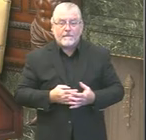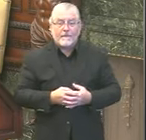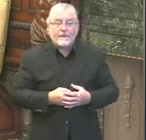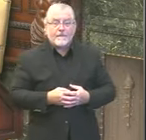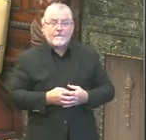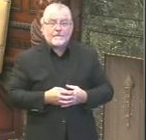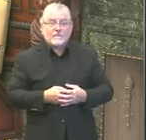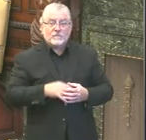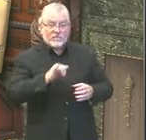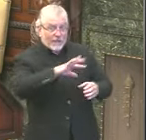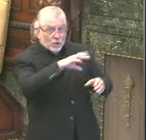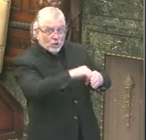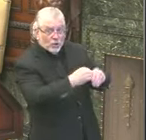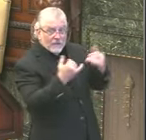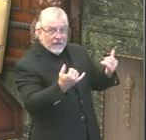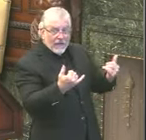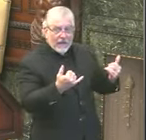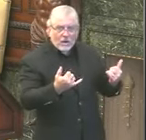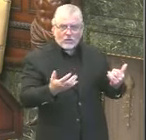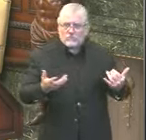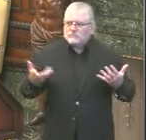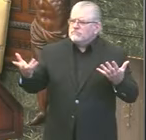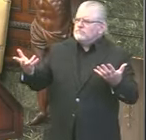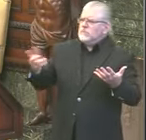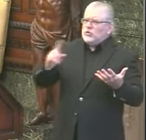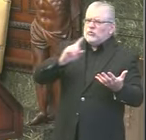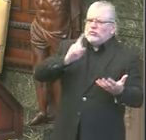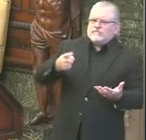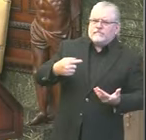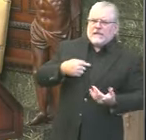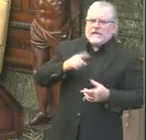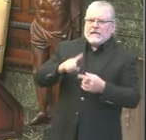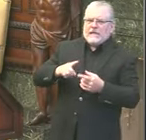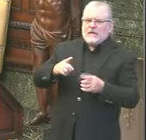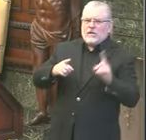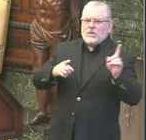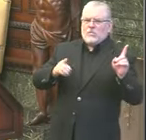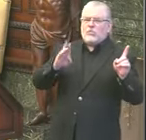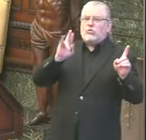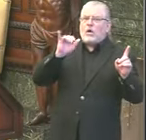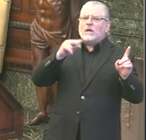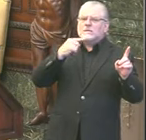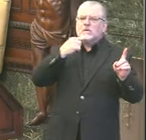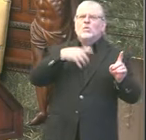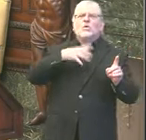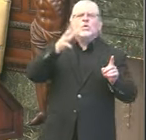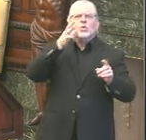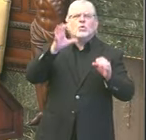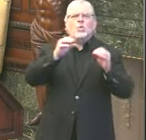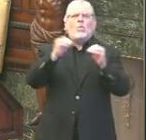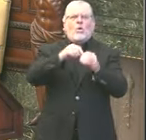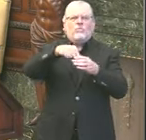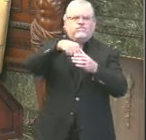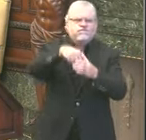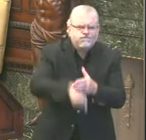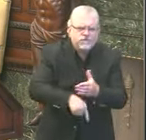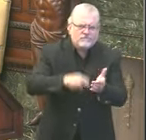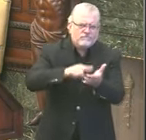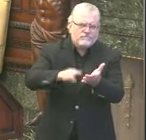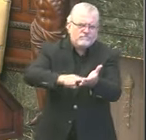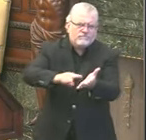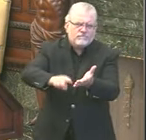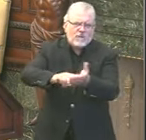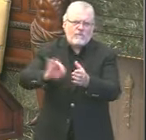do? We do extensive background checks, I know for sure, but if you have anything to add, Brian? Yeah, no,